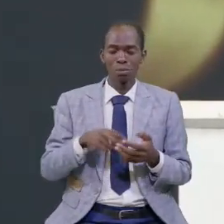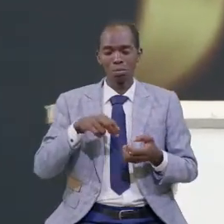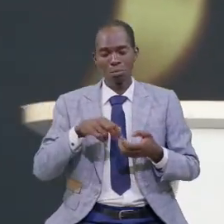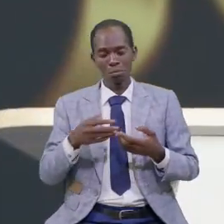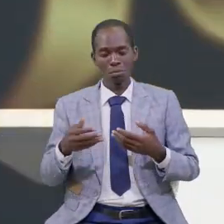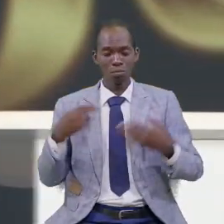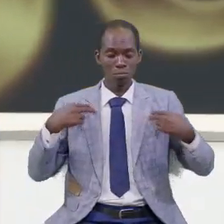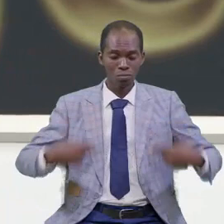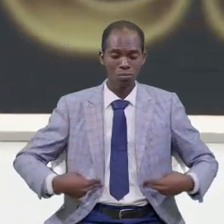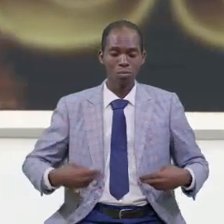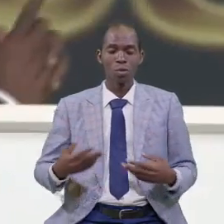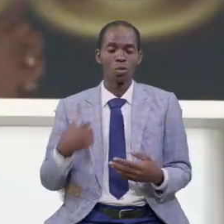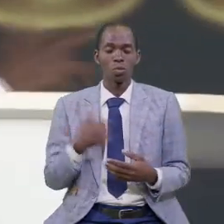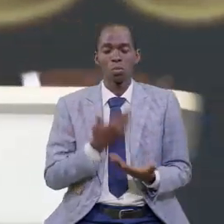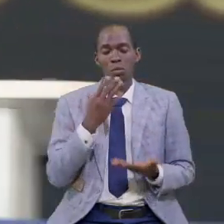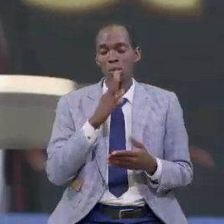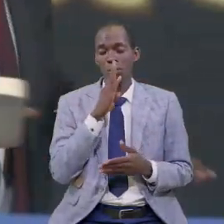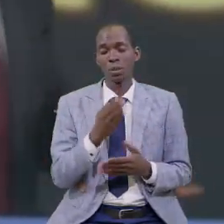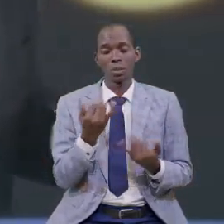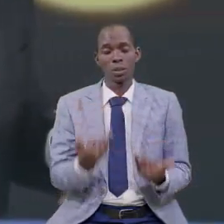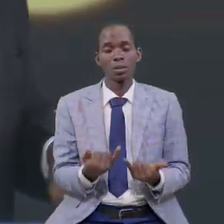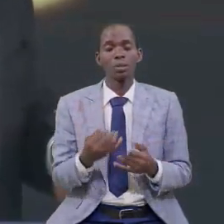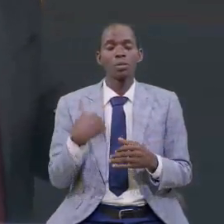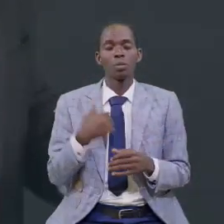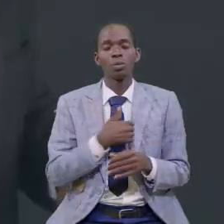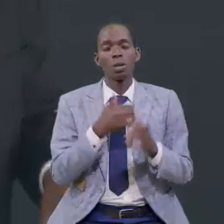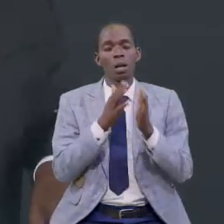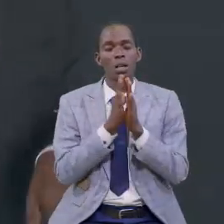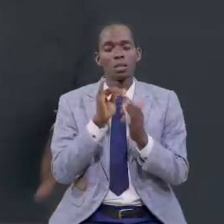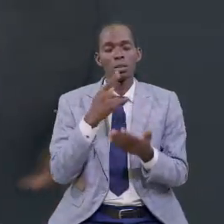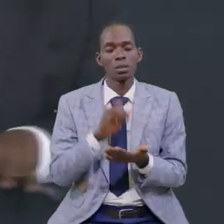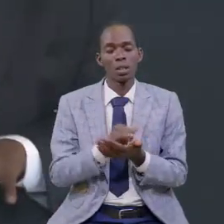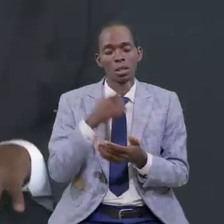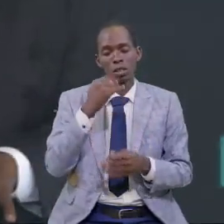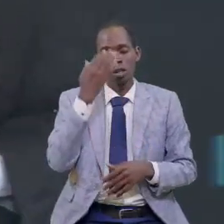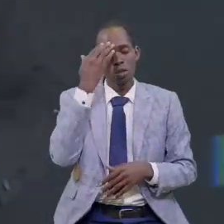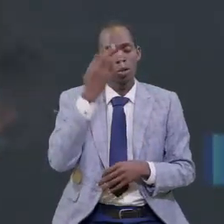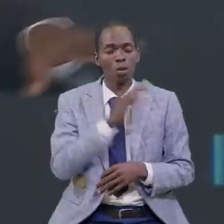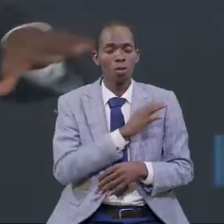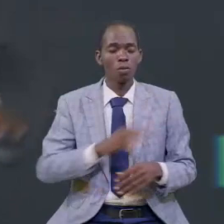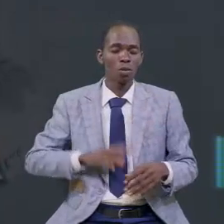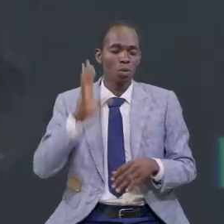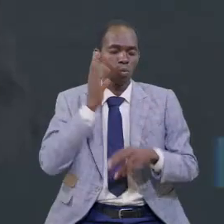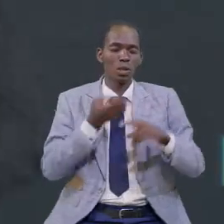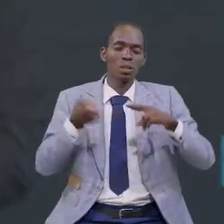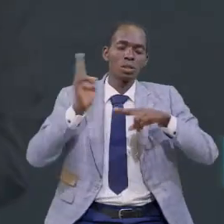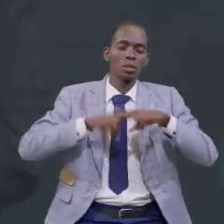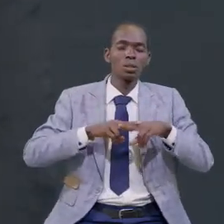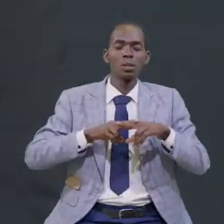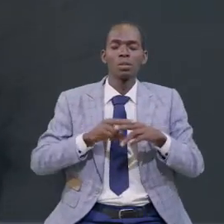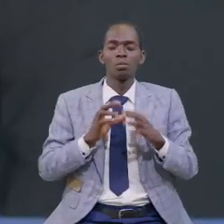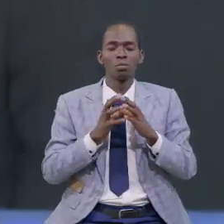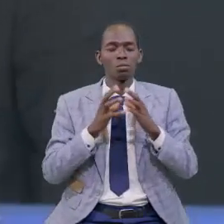pray that the knowledge of Christ will increase, will go deeper, higher, further, in